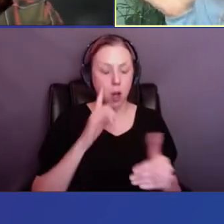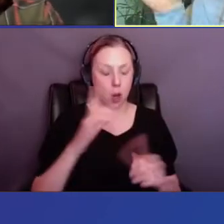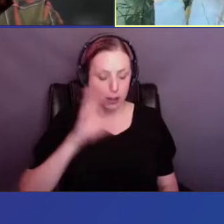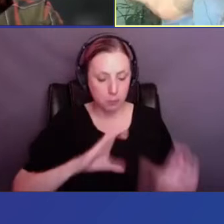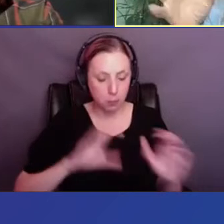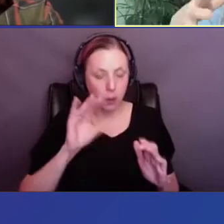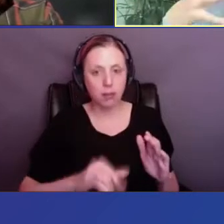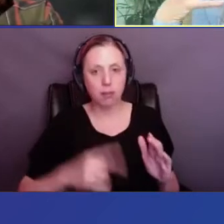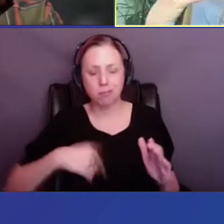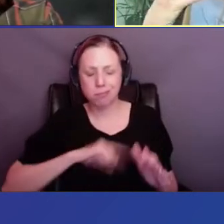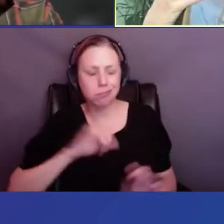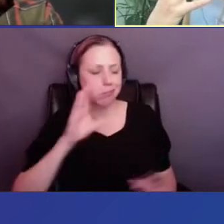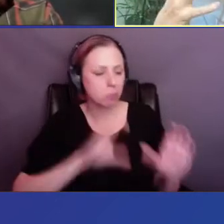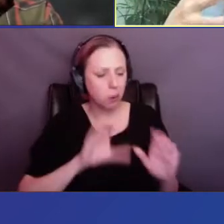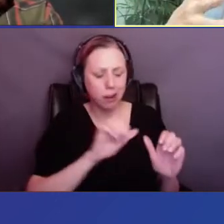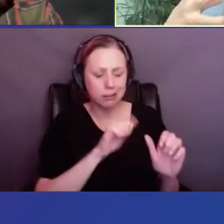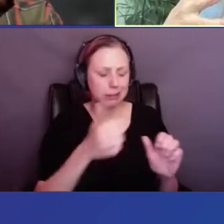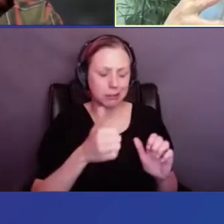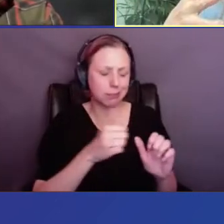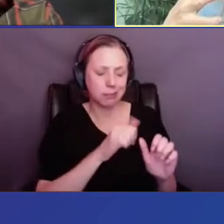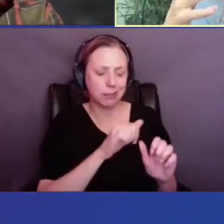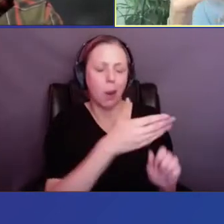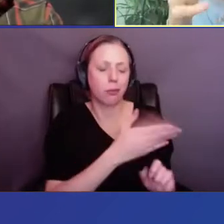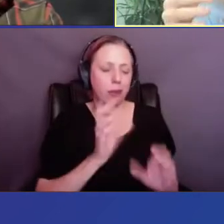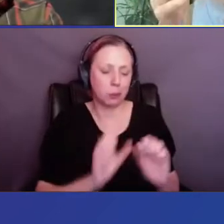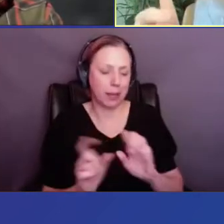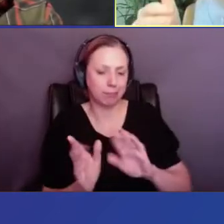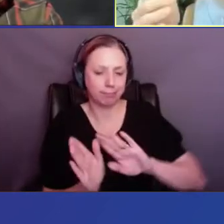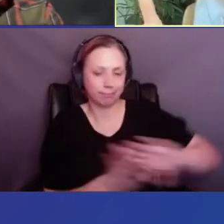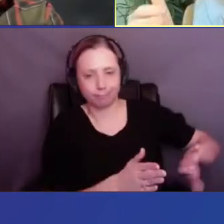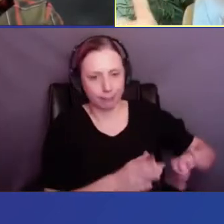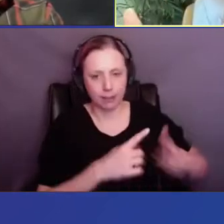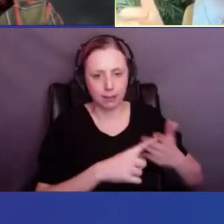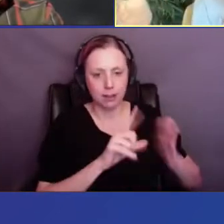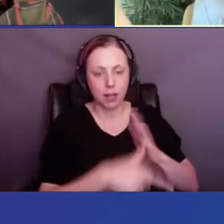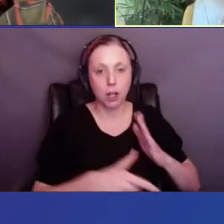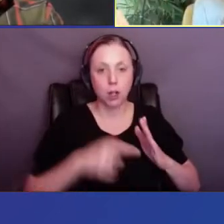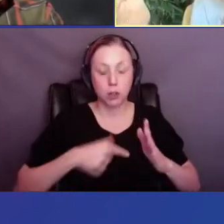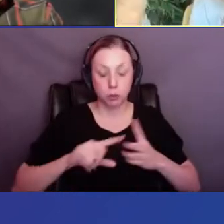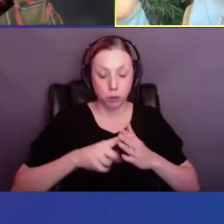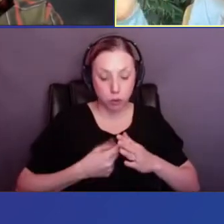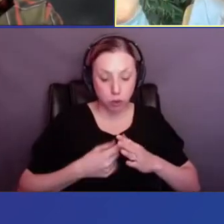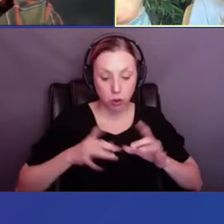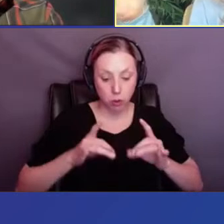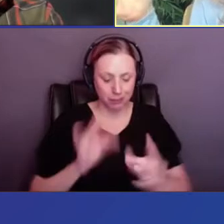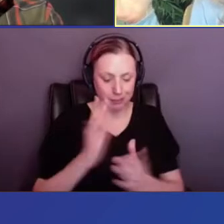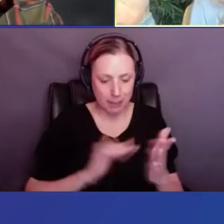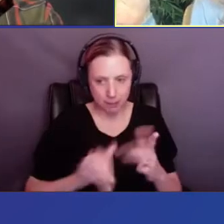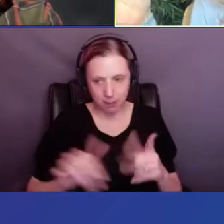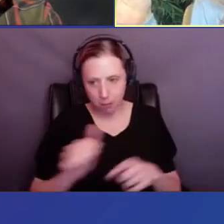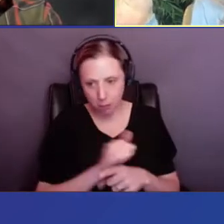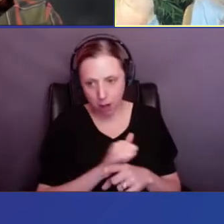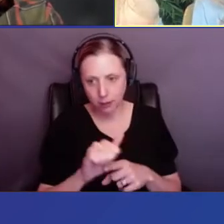which we can speak to another time. But so to just start to wade into some of those practices and